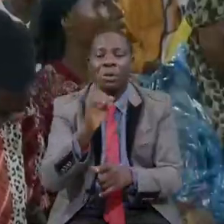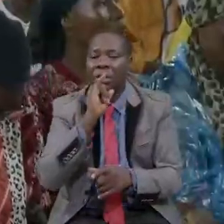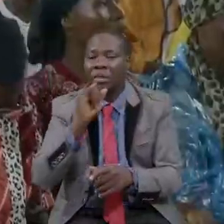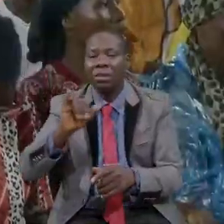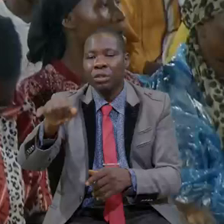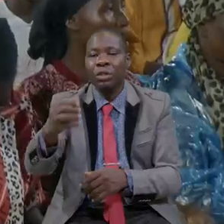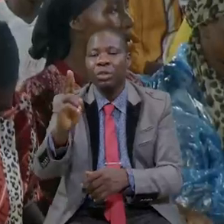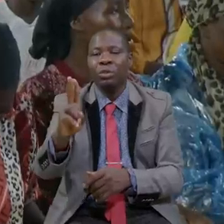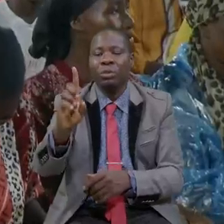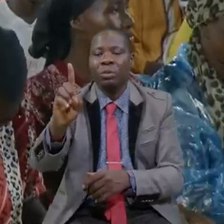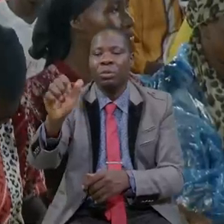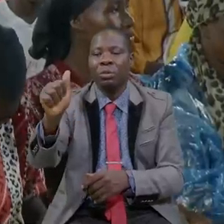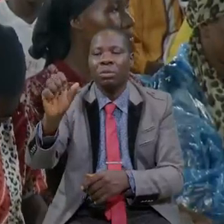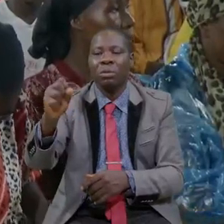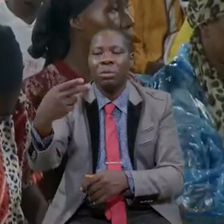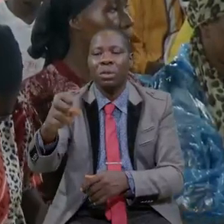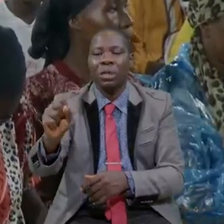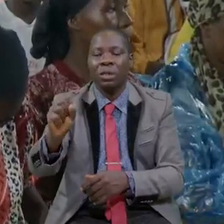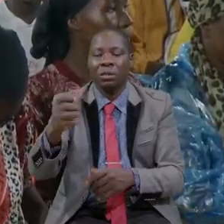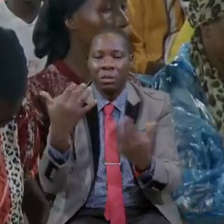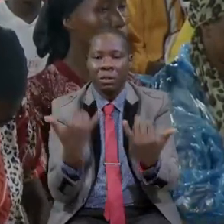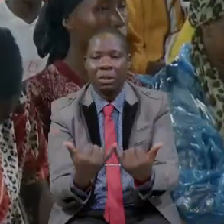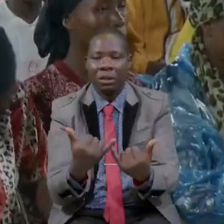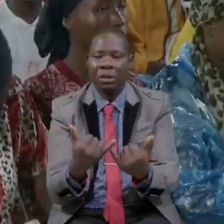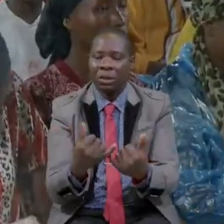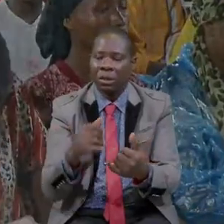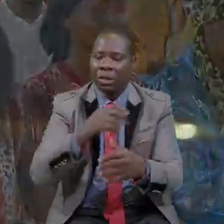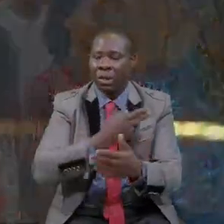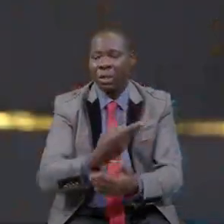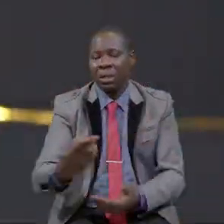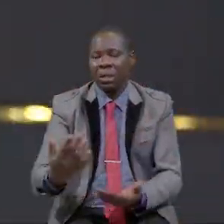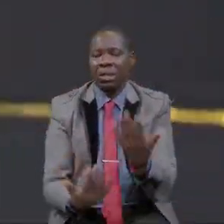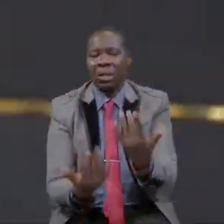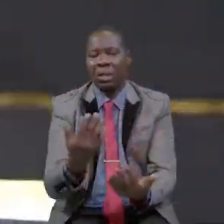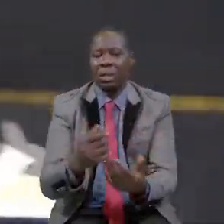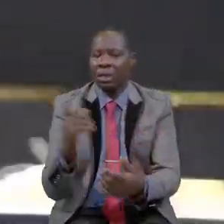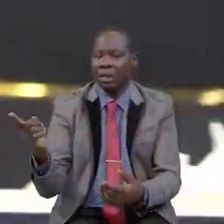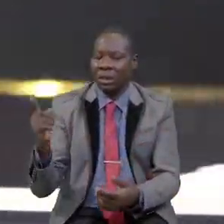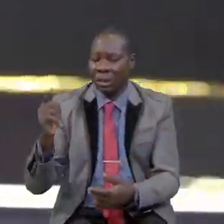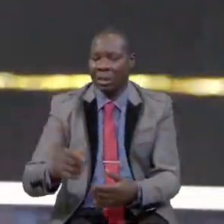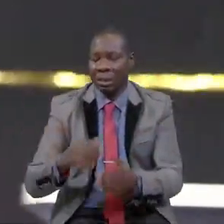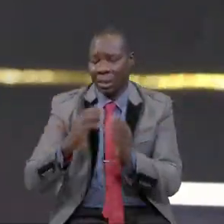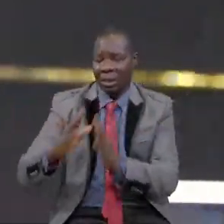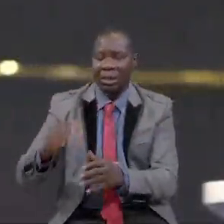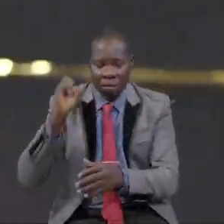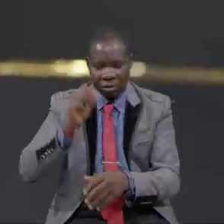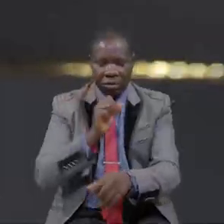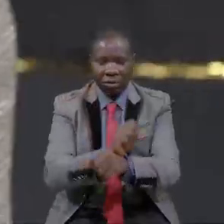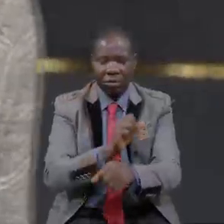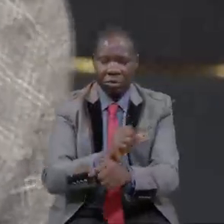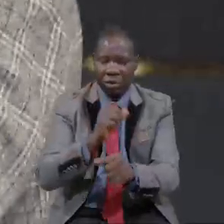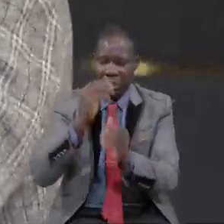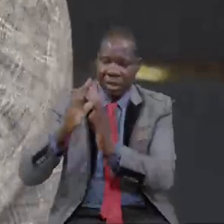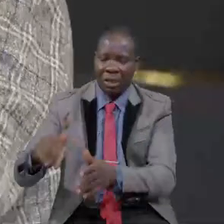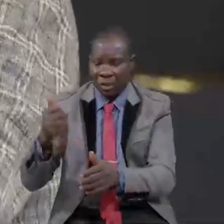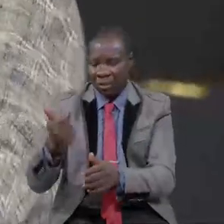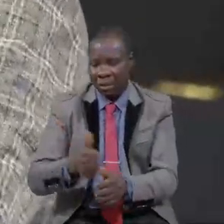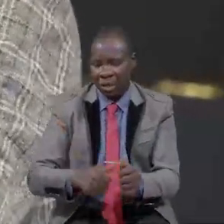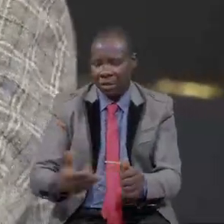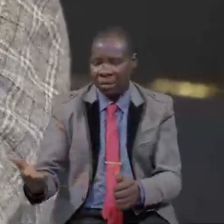now he left his work he left everything following following following Jesus but he still at